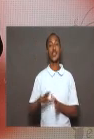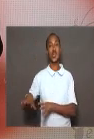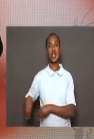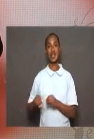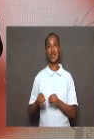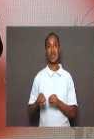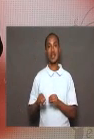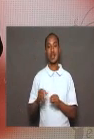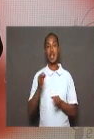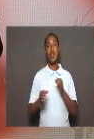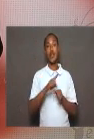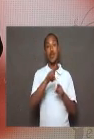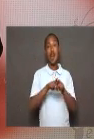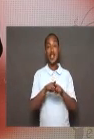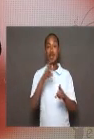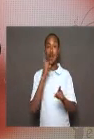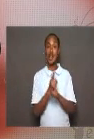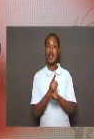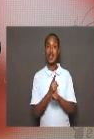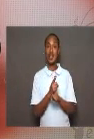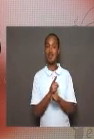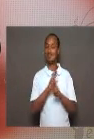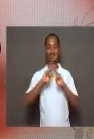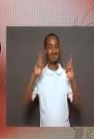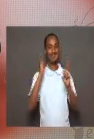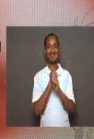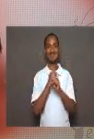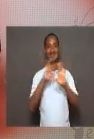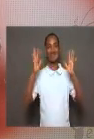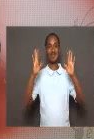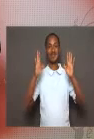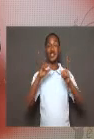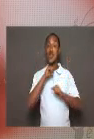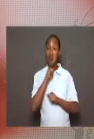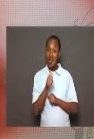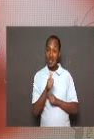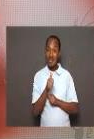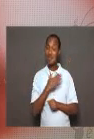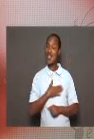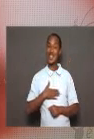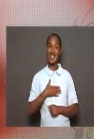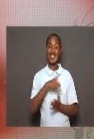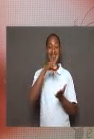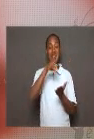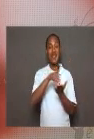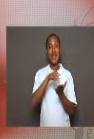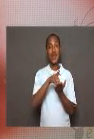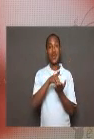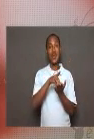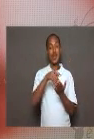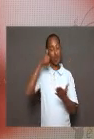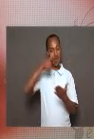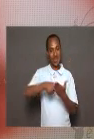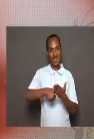Students, if you matched correctly, then great work. If not, please review your